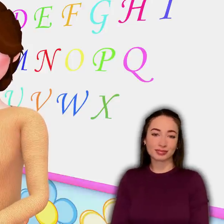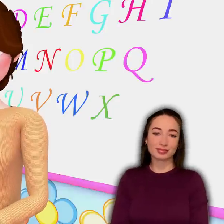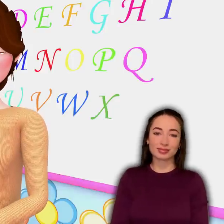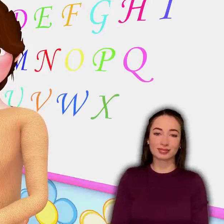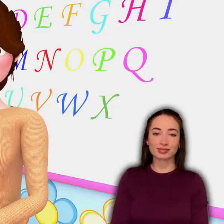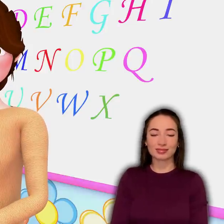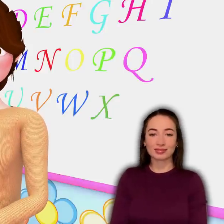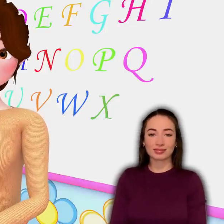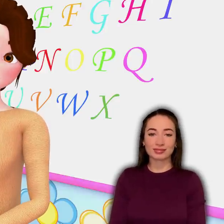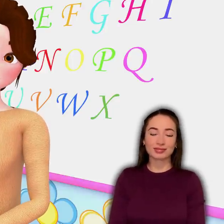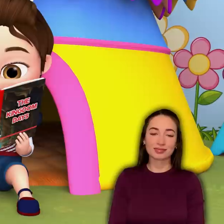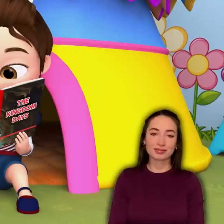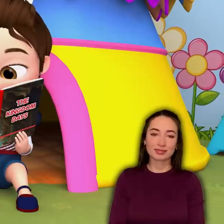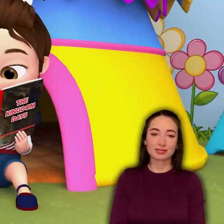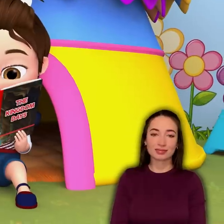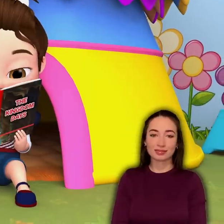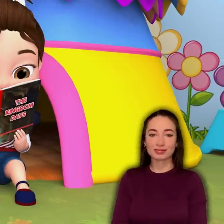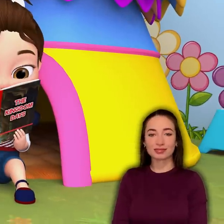thank you